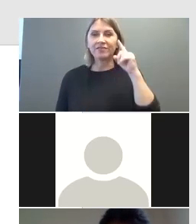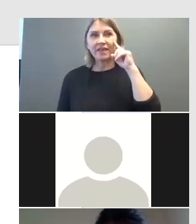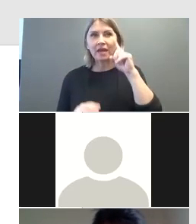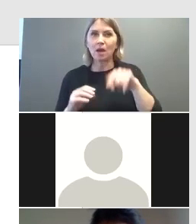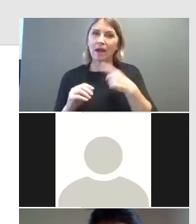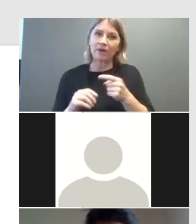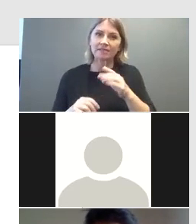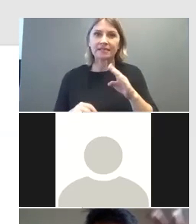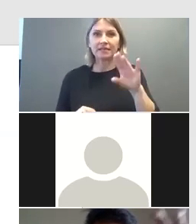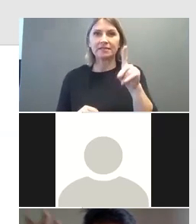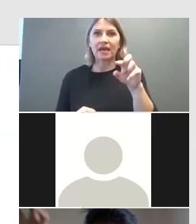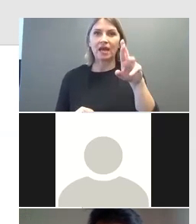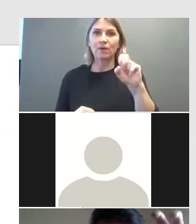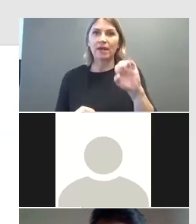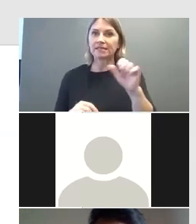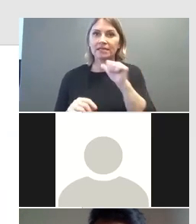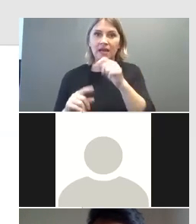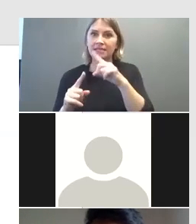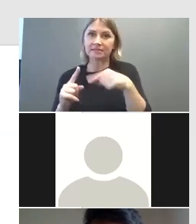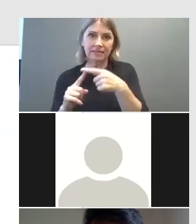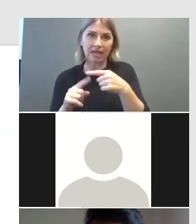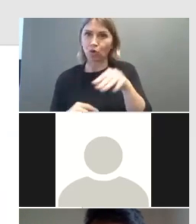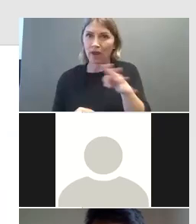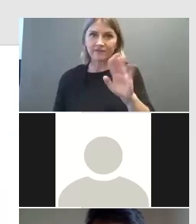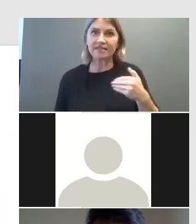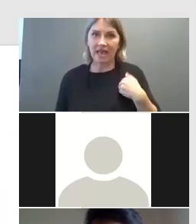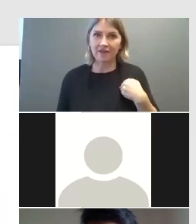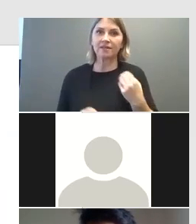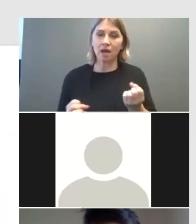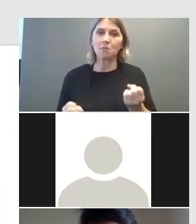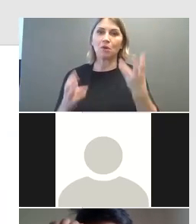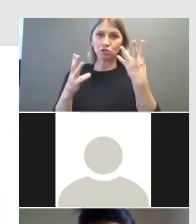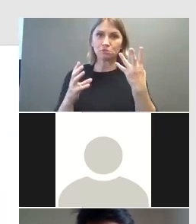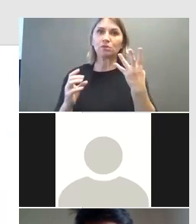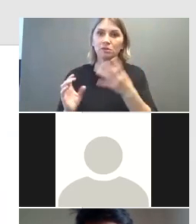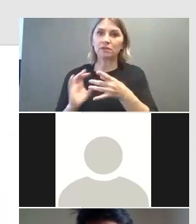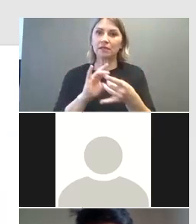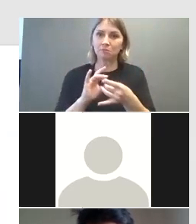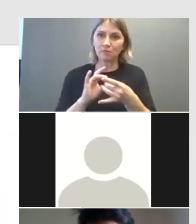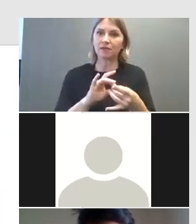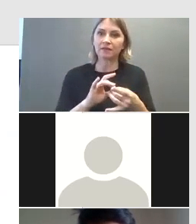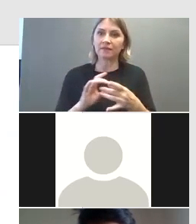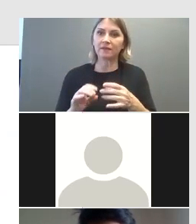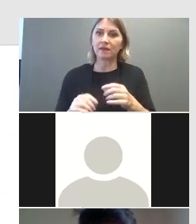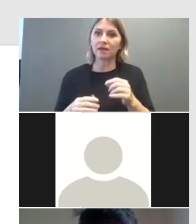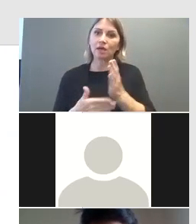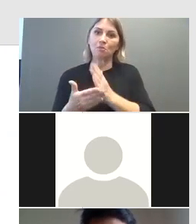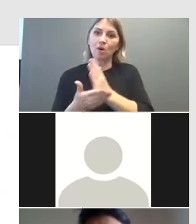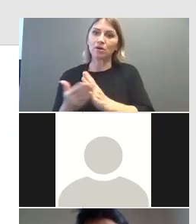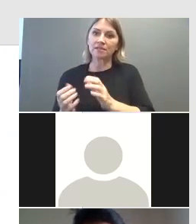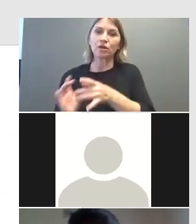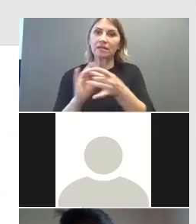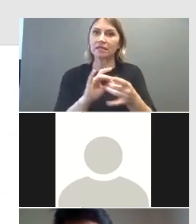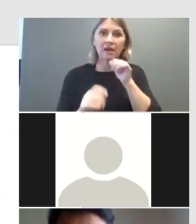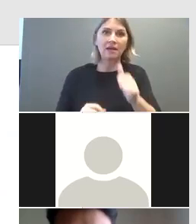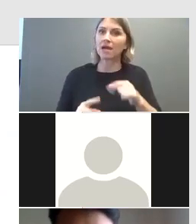directed cyclic graph as having multiple strongly connected components connected by non-cycle edges, right,